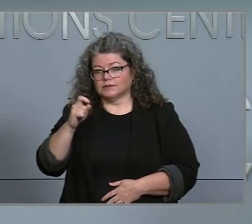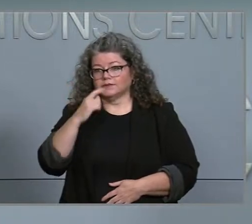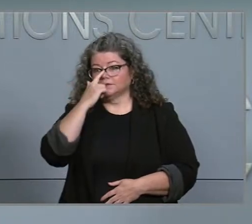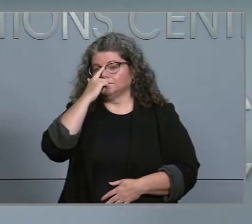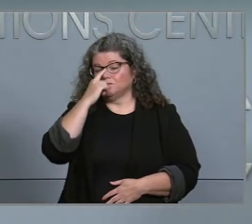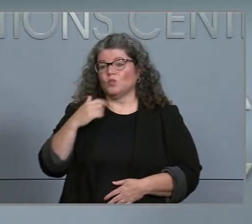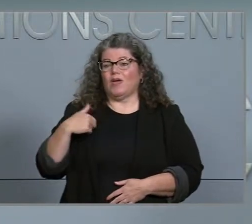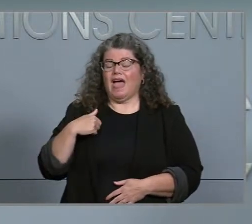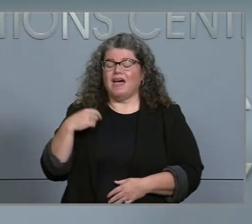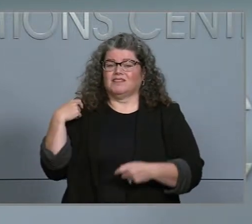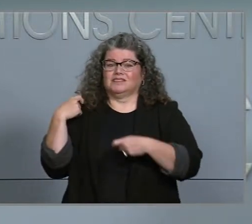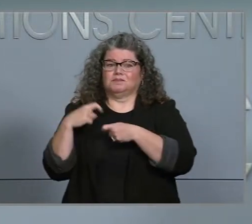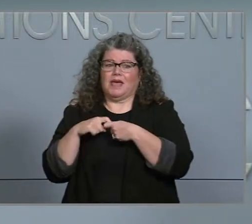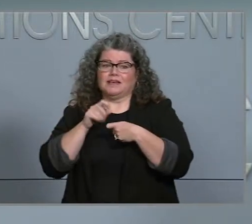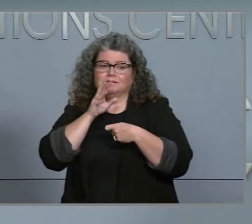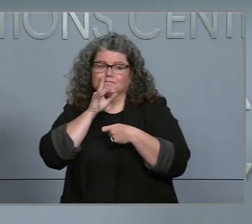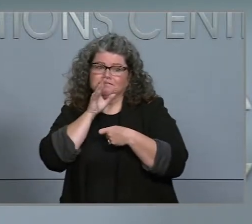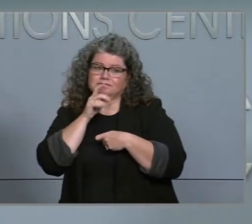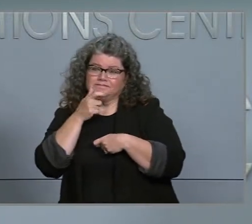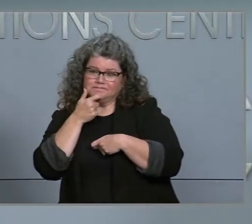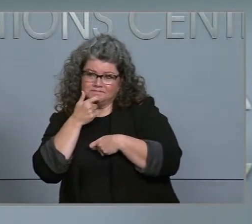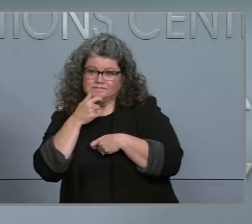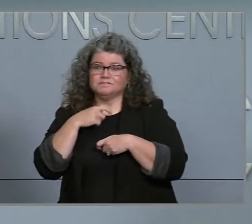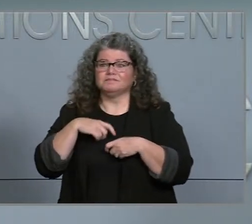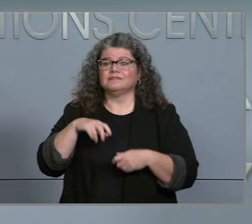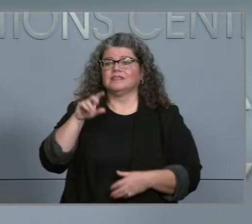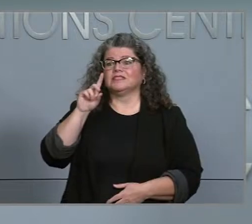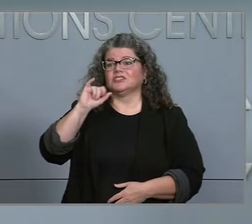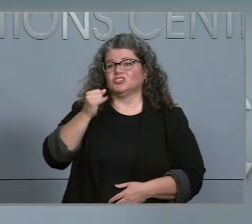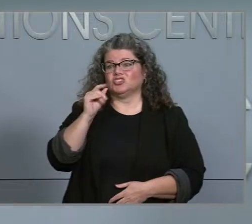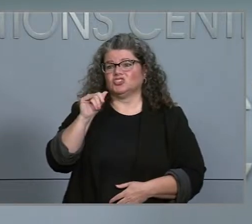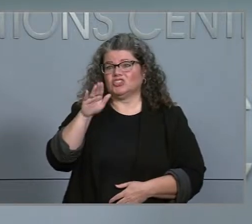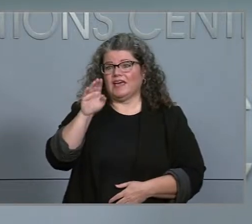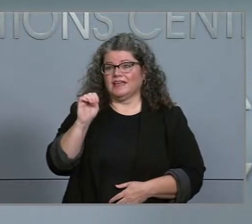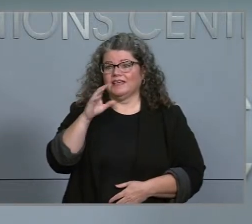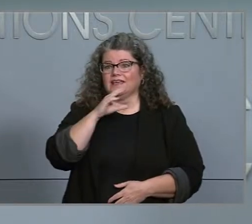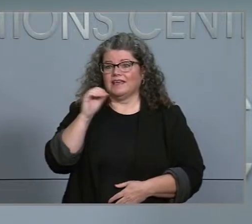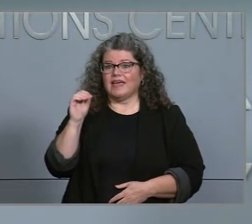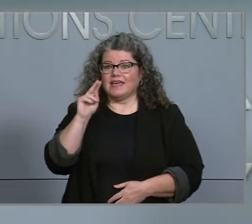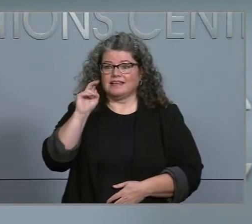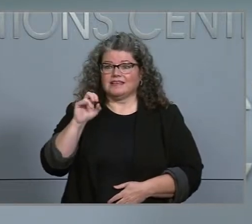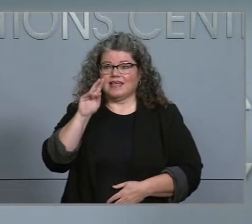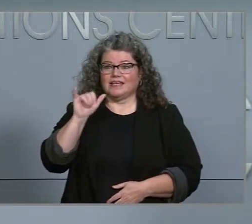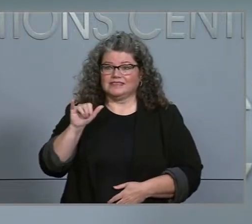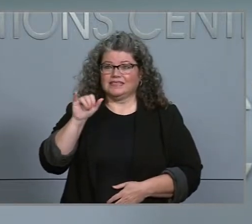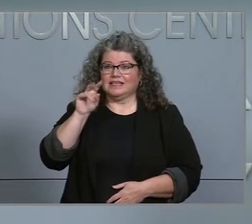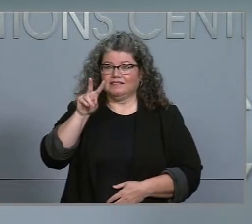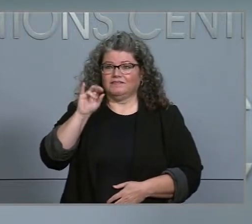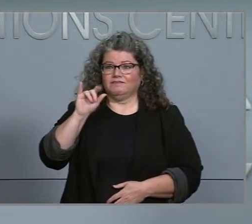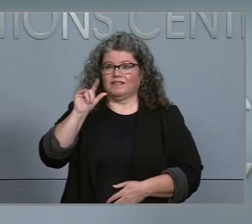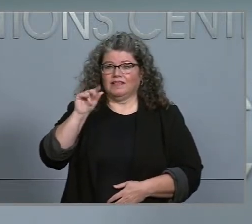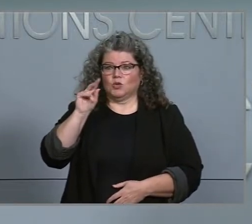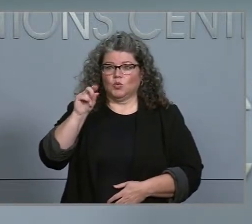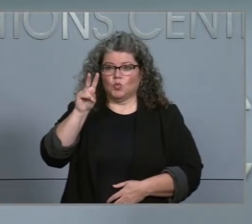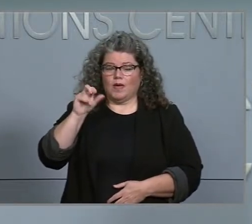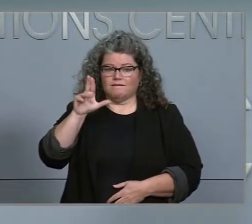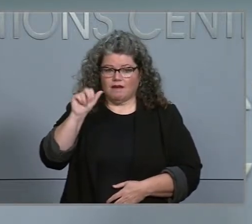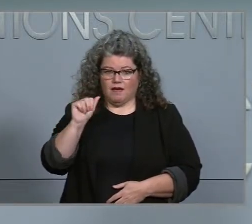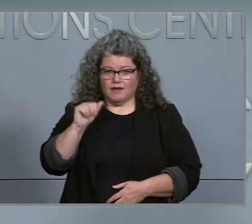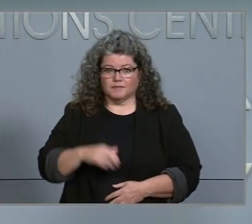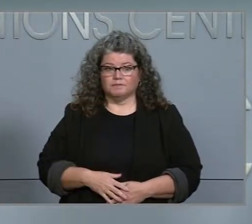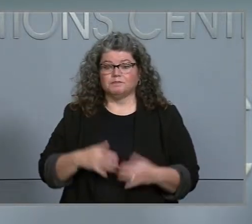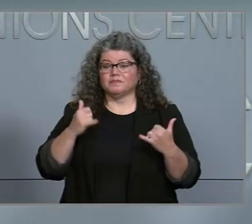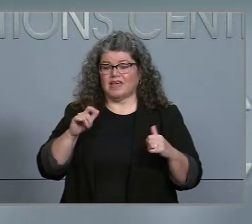our Spanish language interpreters are Jackie Mativier and Nancy Villanueva. At this time, I'll now ask